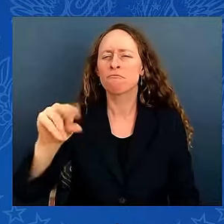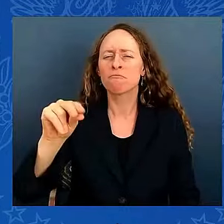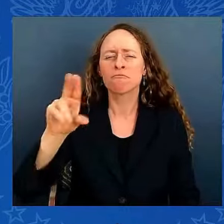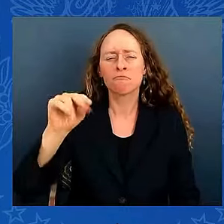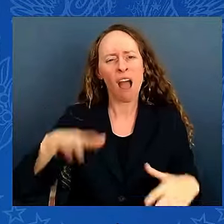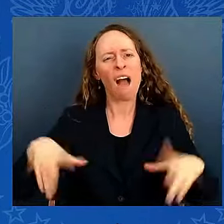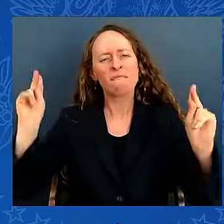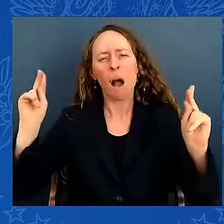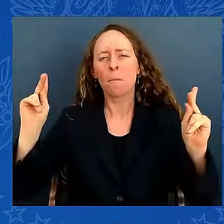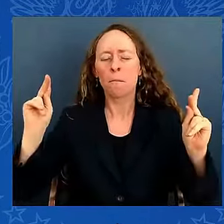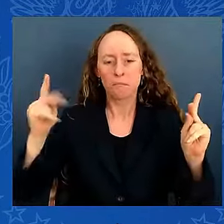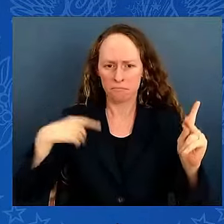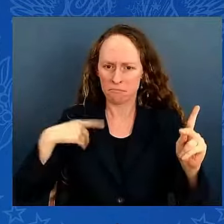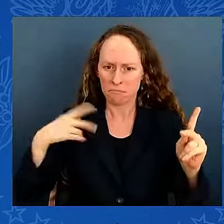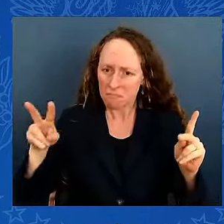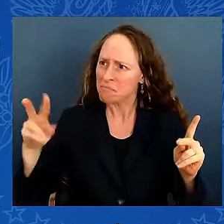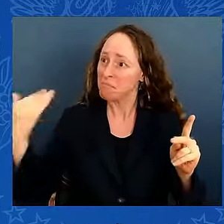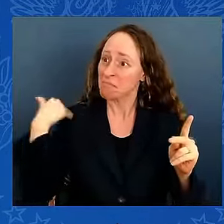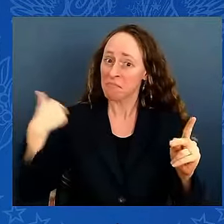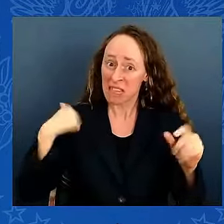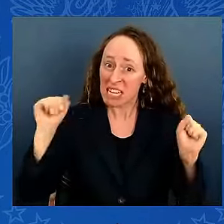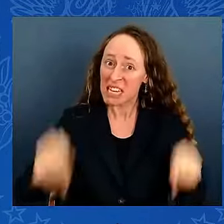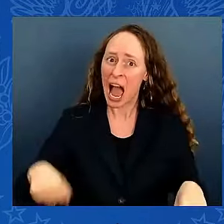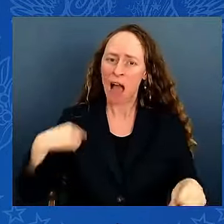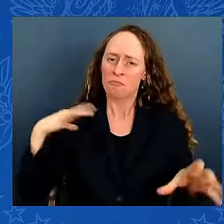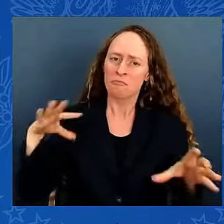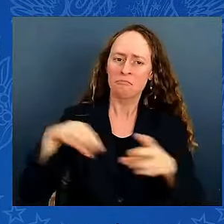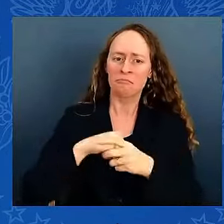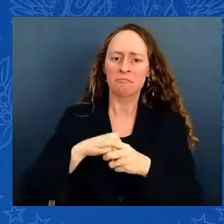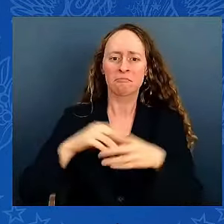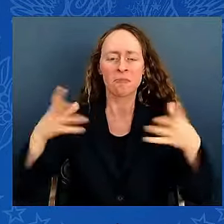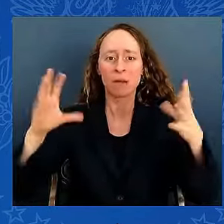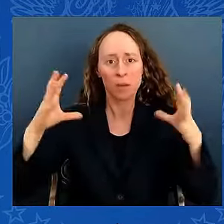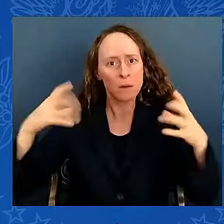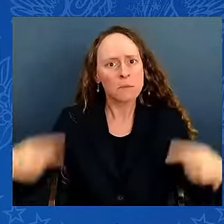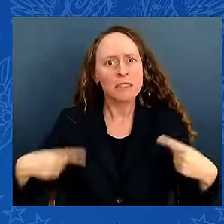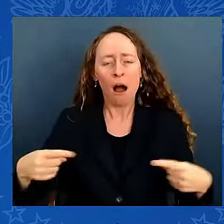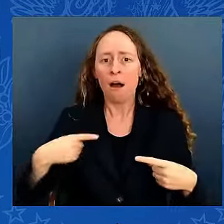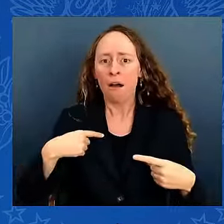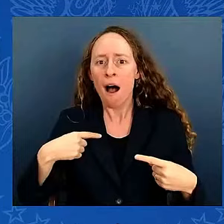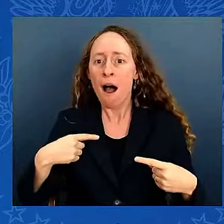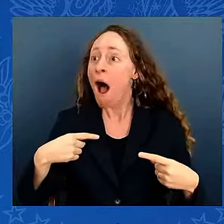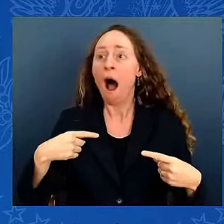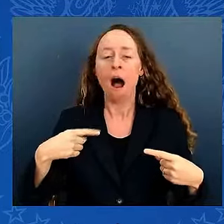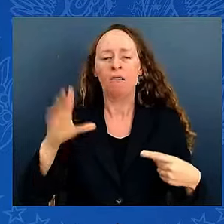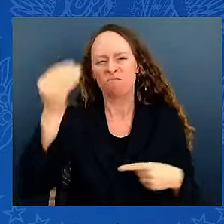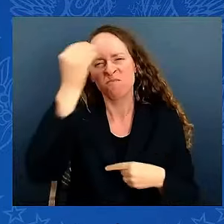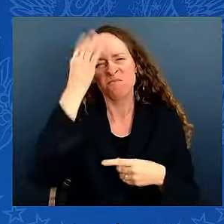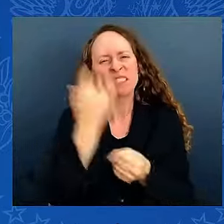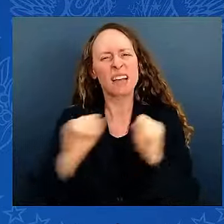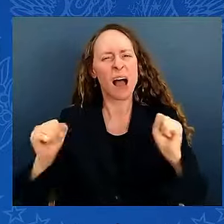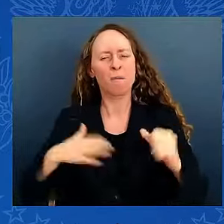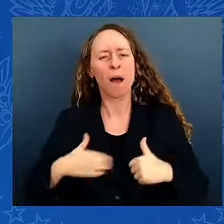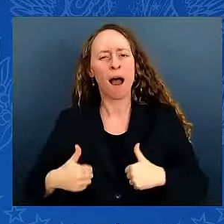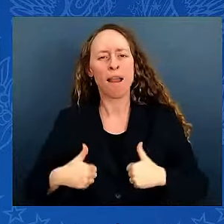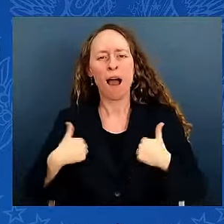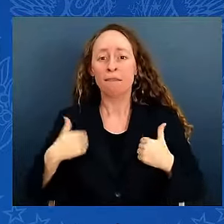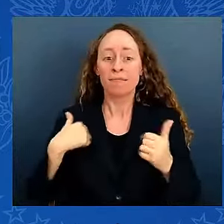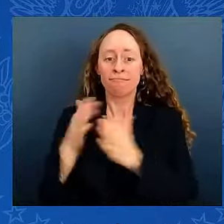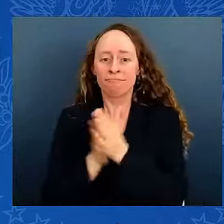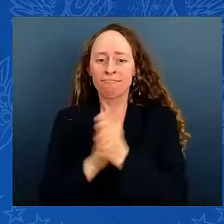life. It has given me a new dream of playing basketball in college, pursuing a degree in disability law, and representing Team USA at the